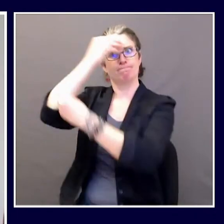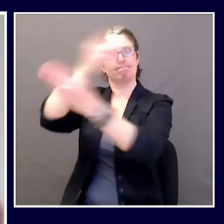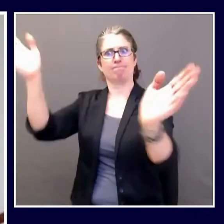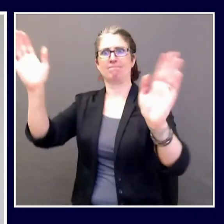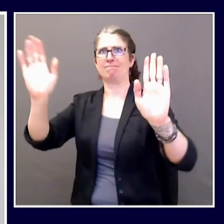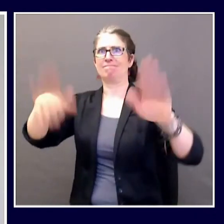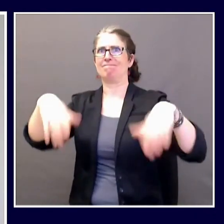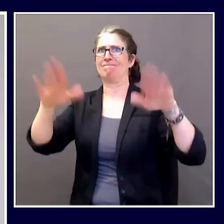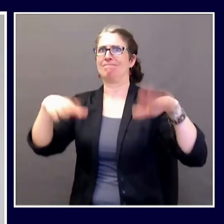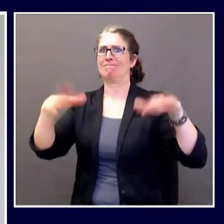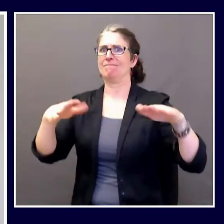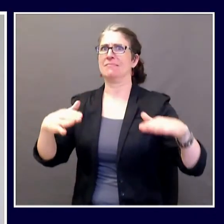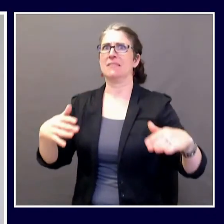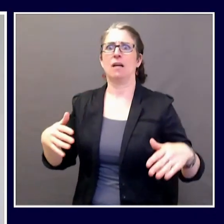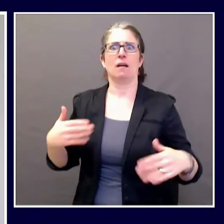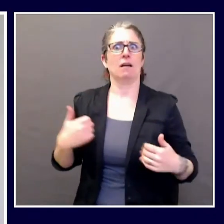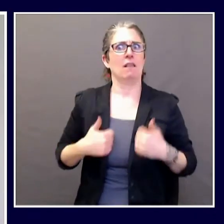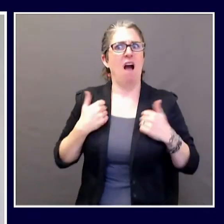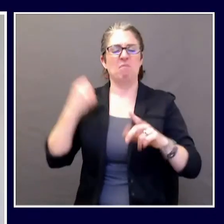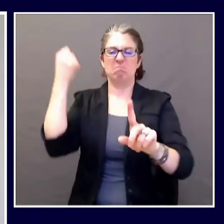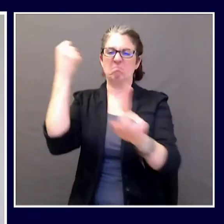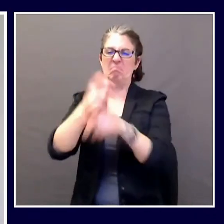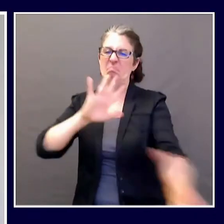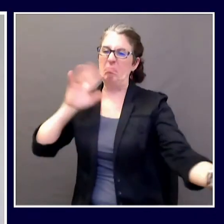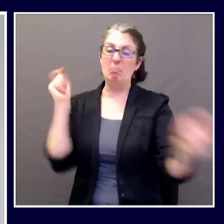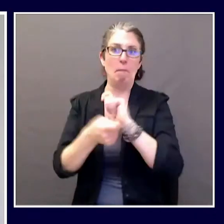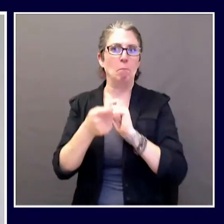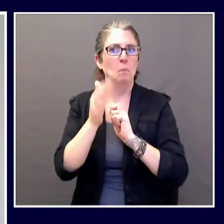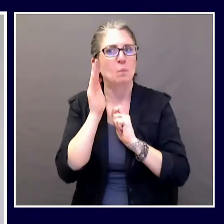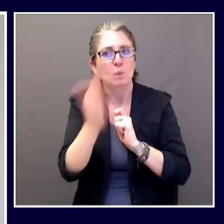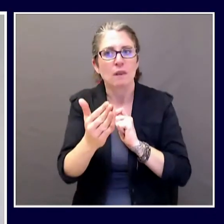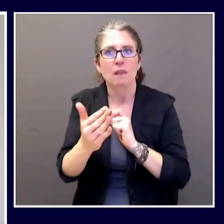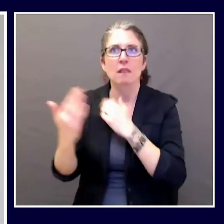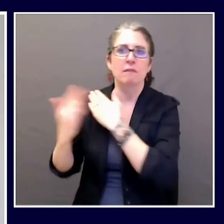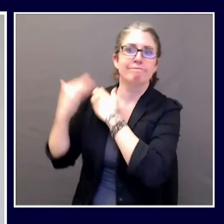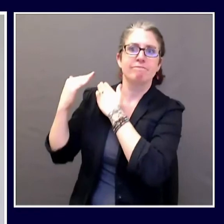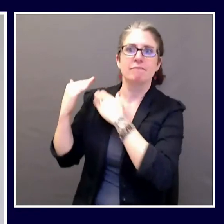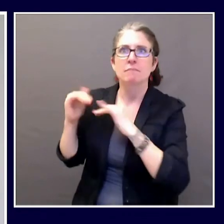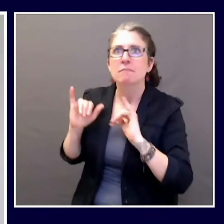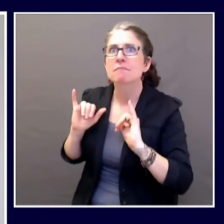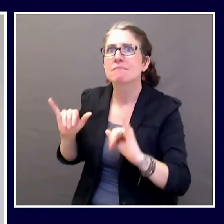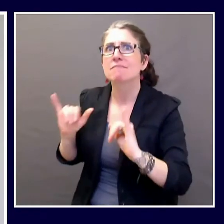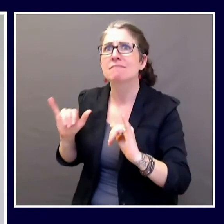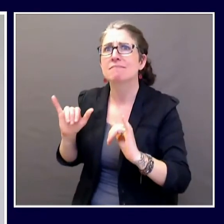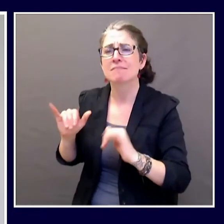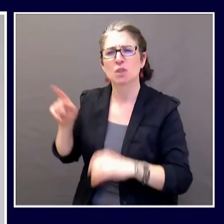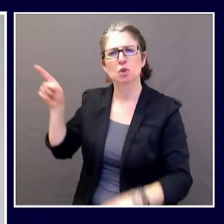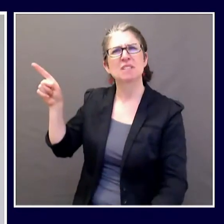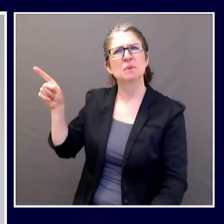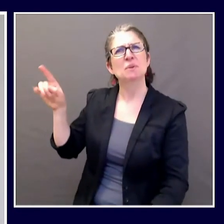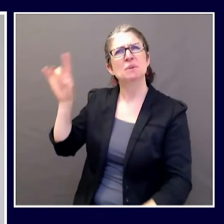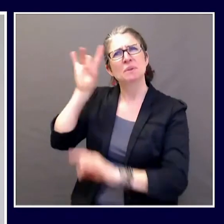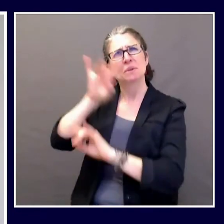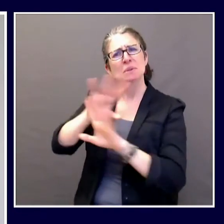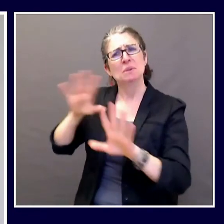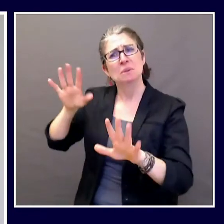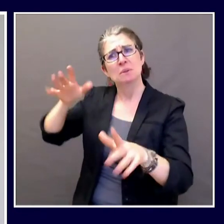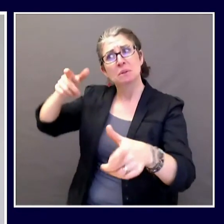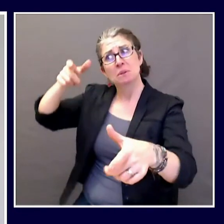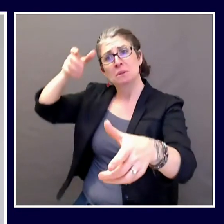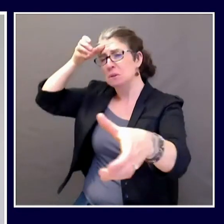Dr. Messonnier's level of expertise to make that statement, for me, galvanized everything. So it